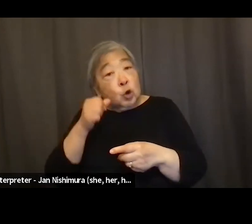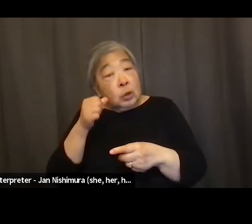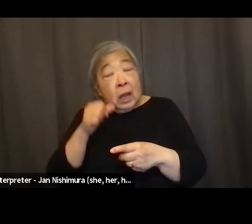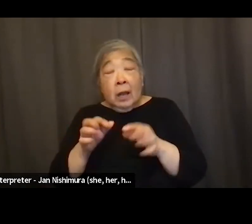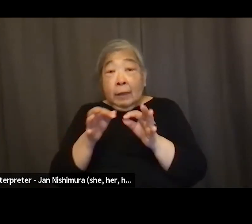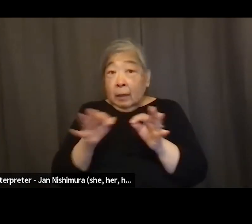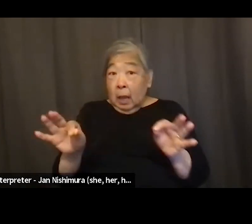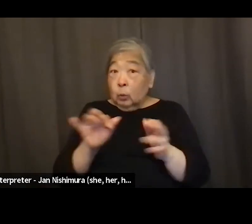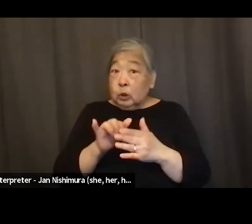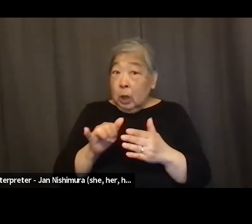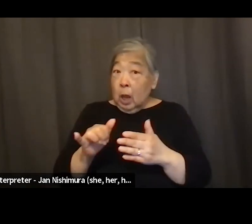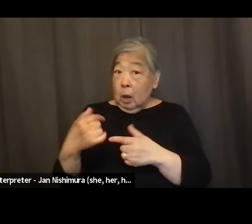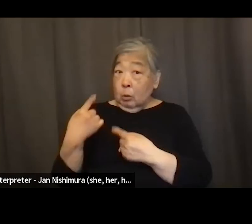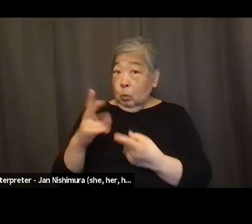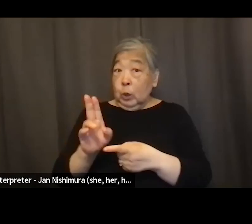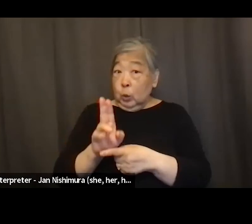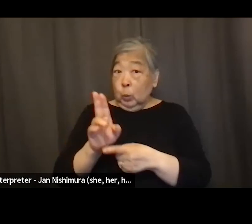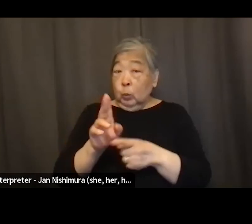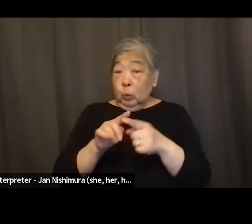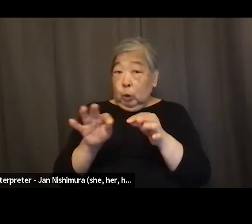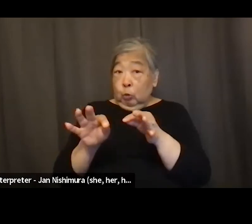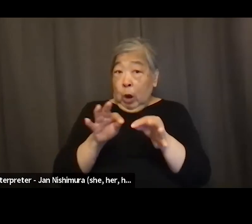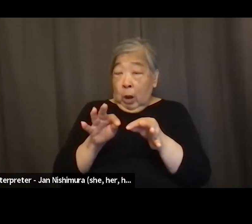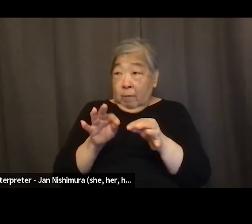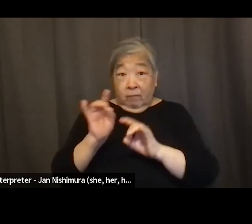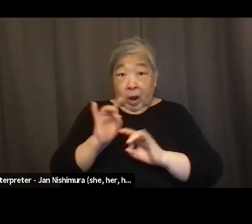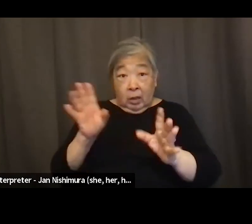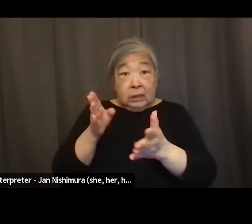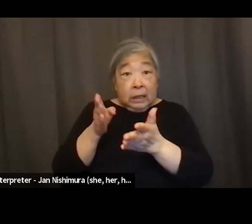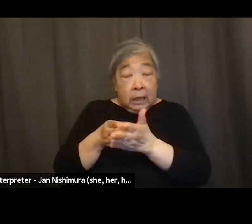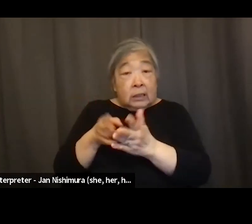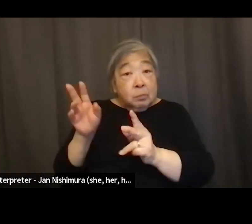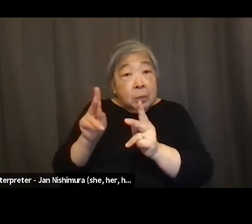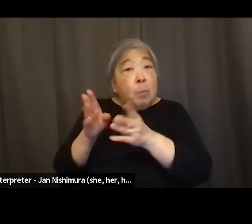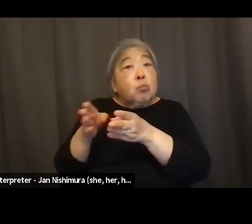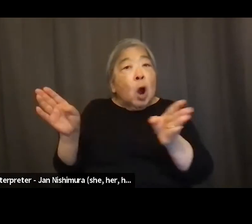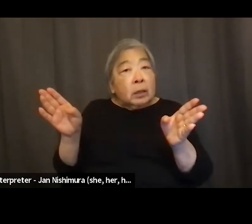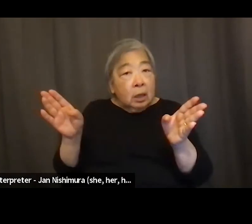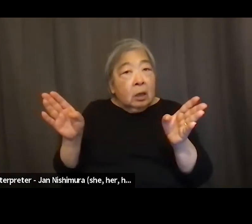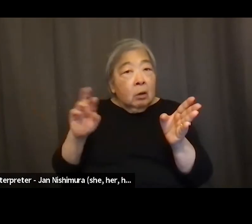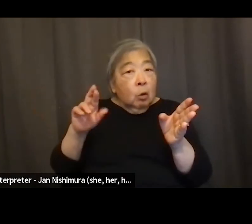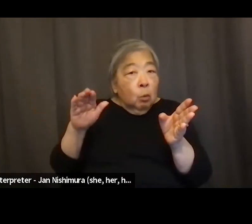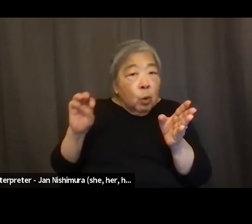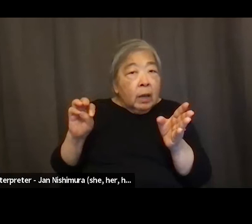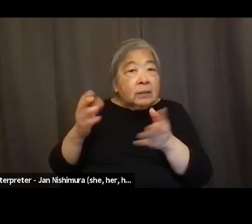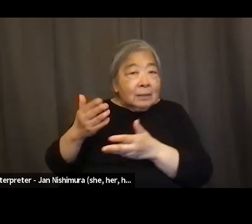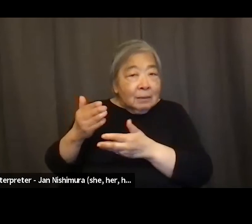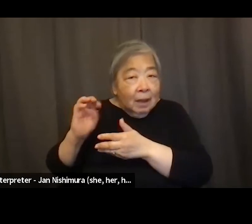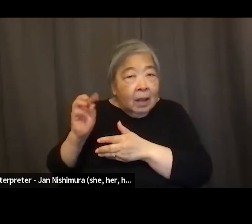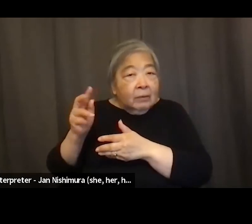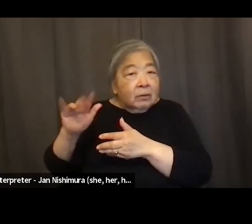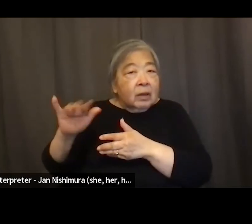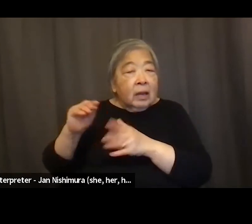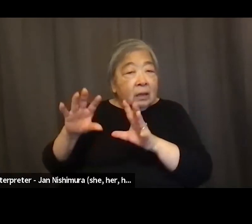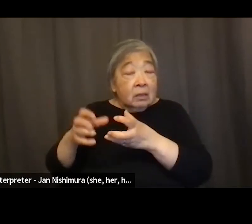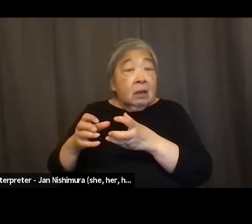that we have that is used to describe police violence against people broadly across race, ethnicity, and class stems from